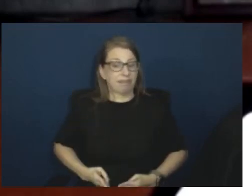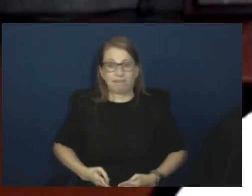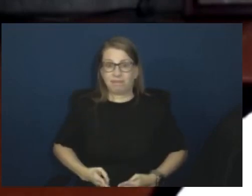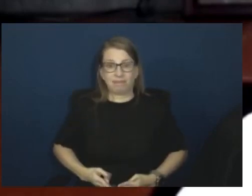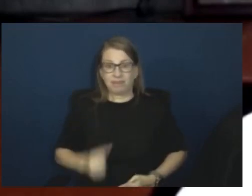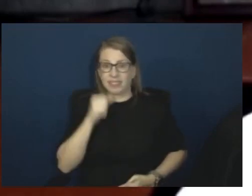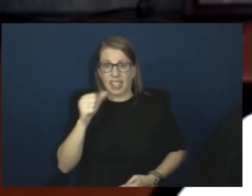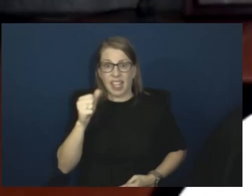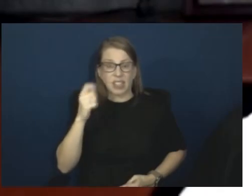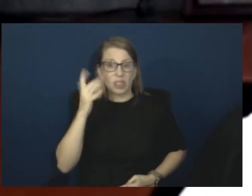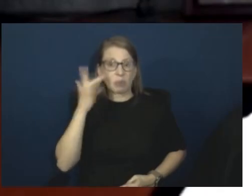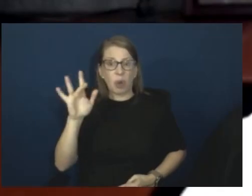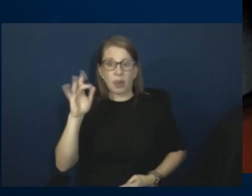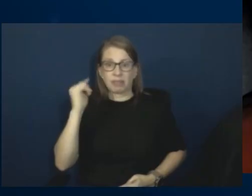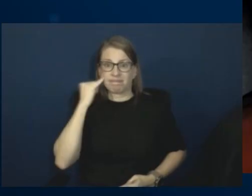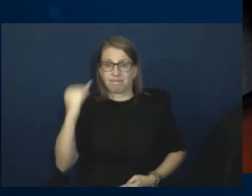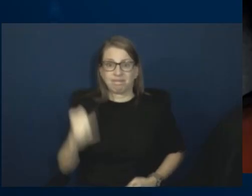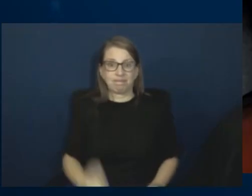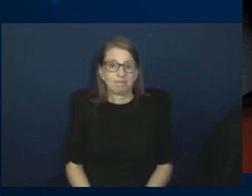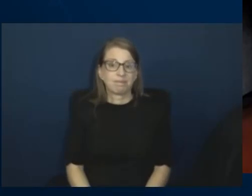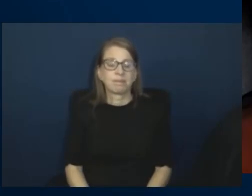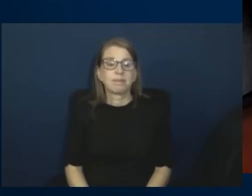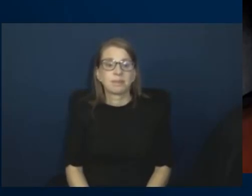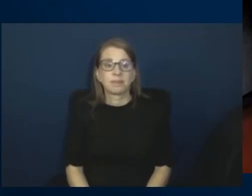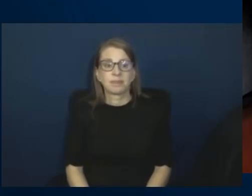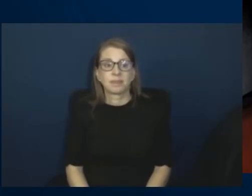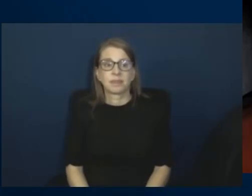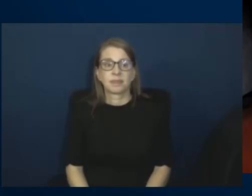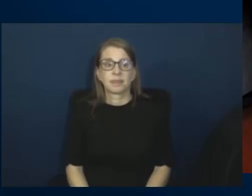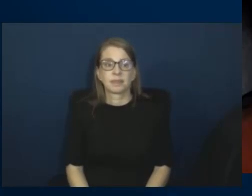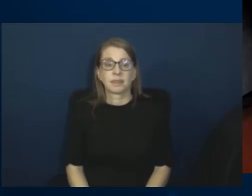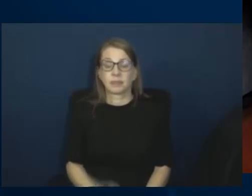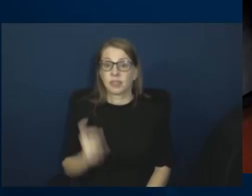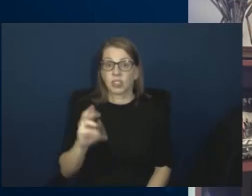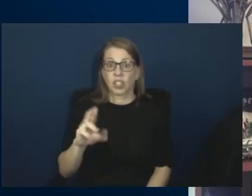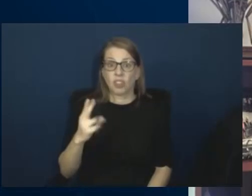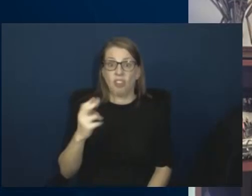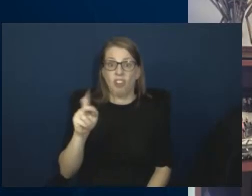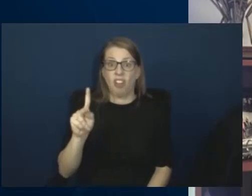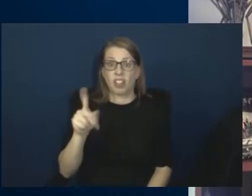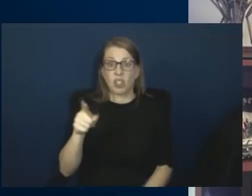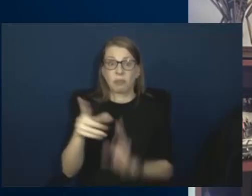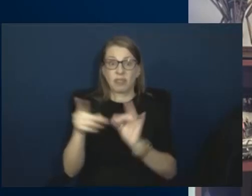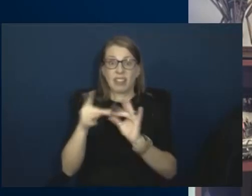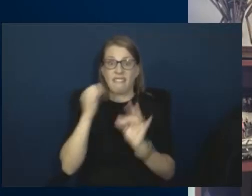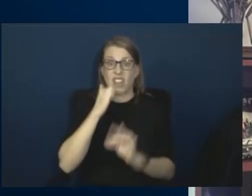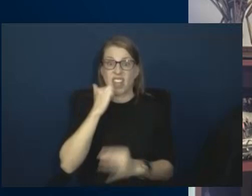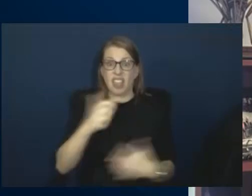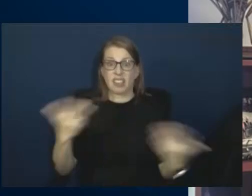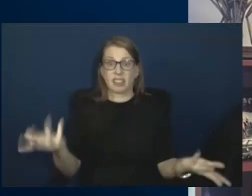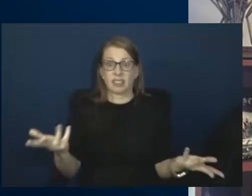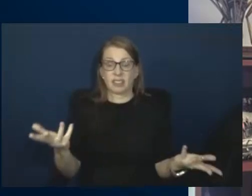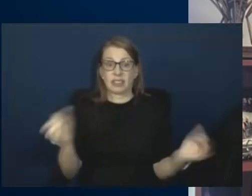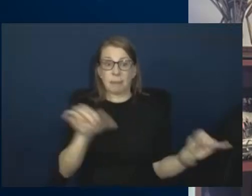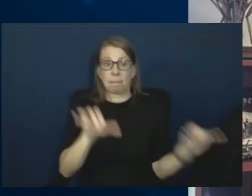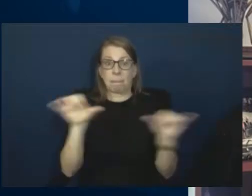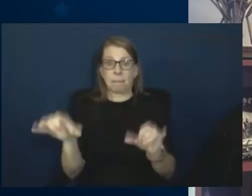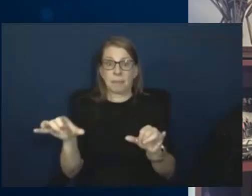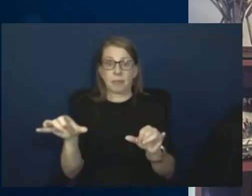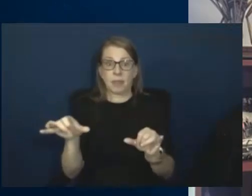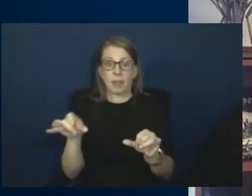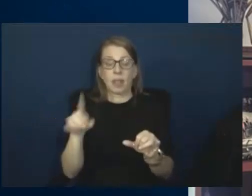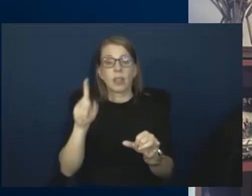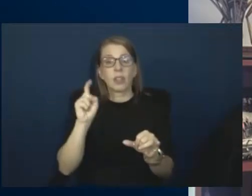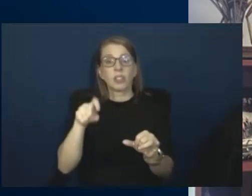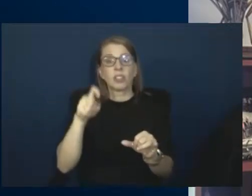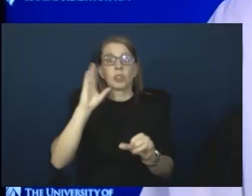smart thing to do. Dr. Hawkinson, that's what you say every day. Yeah, and I think we should note that a lot of drugs for